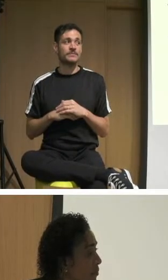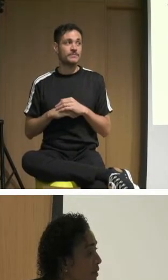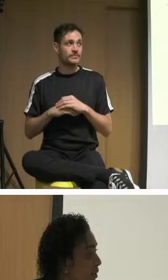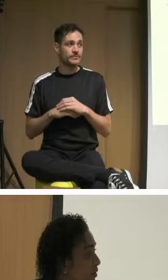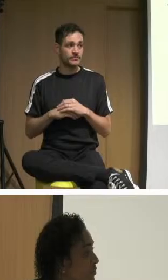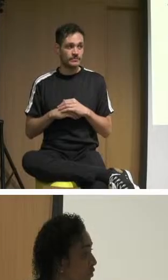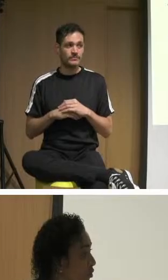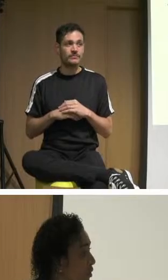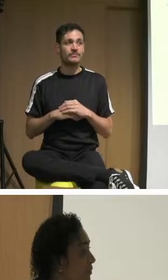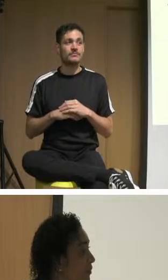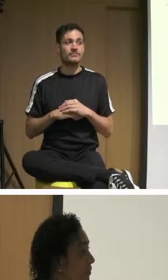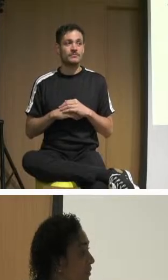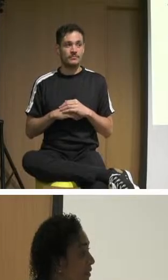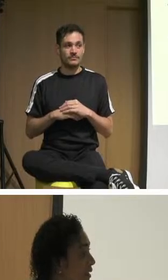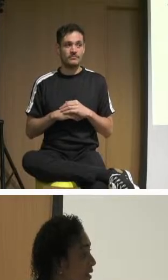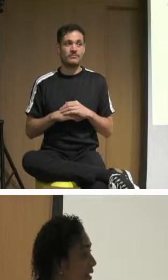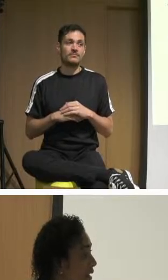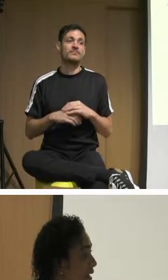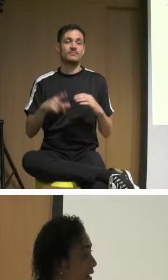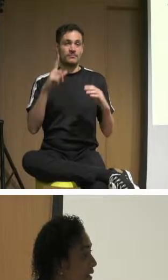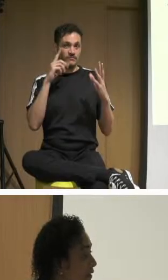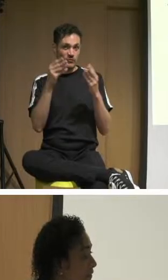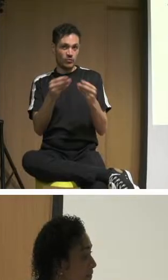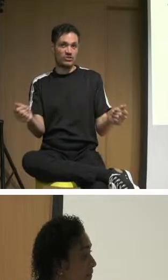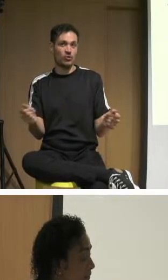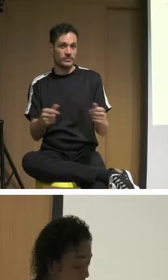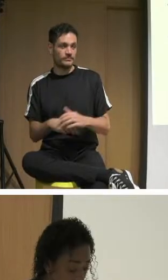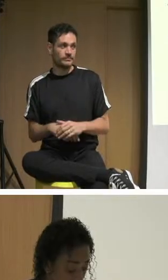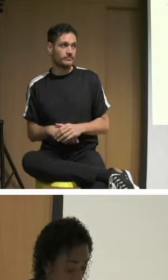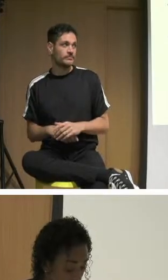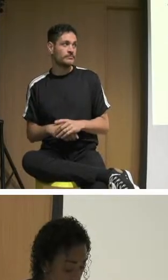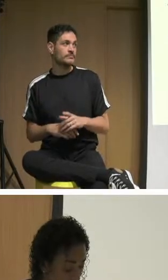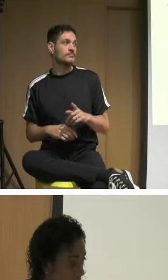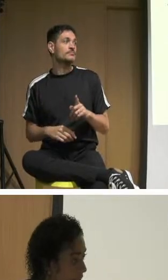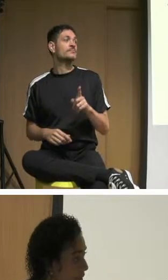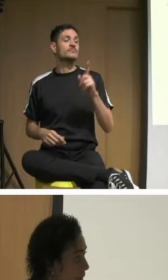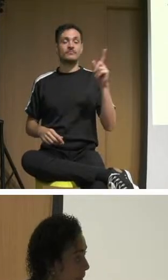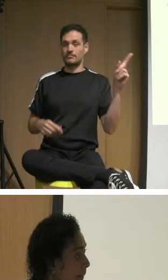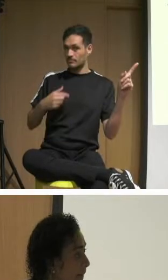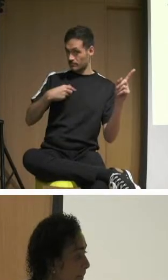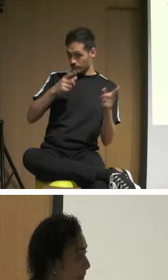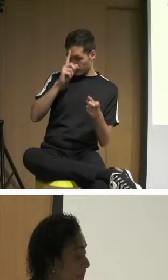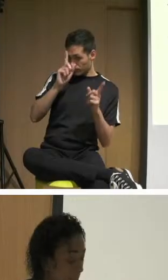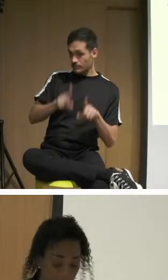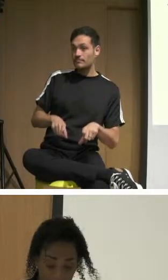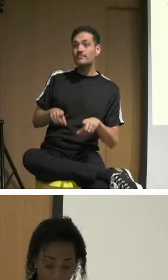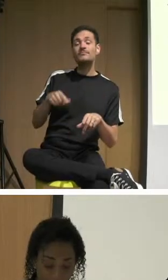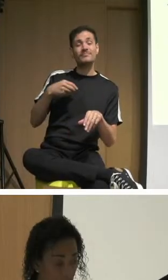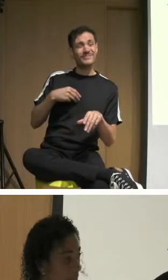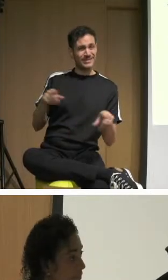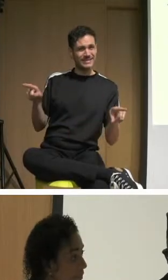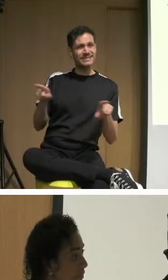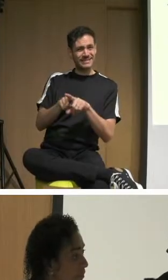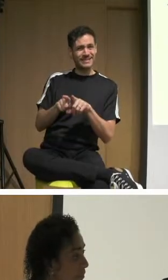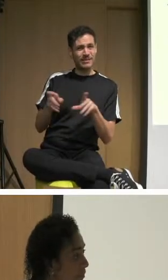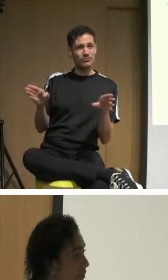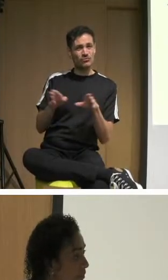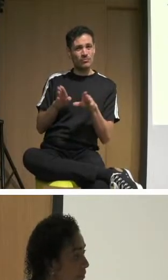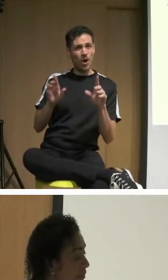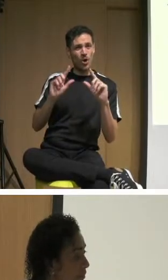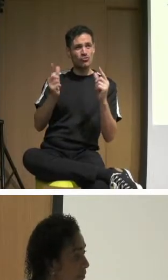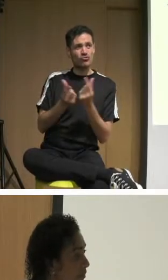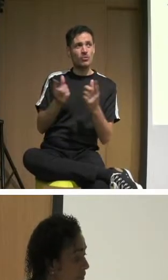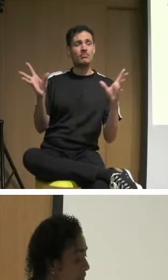to help rebuild and restore. I would agree. I was in the same small group meeting as Jen,